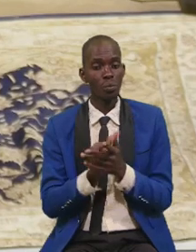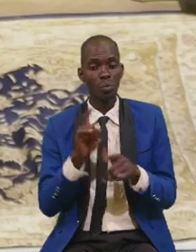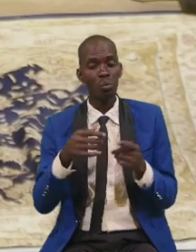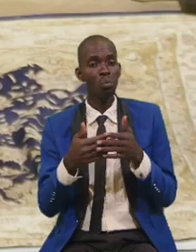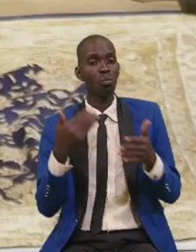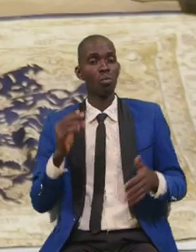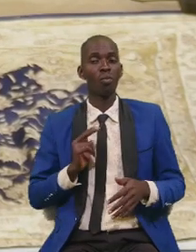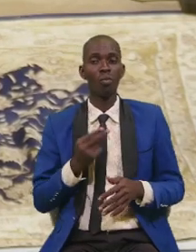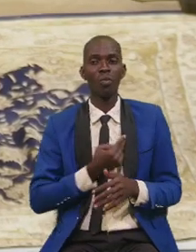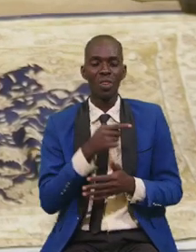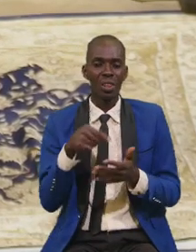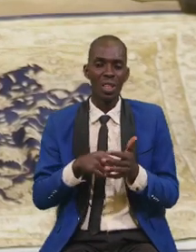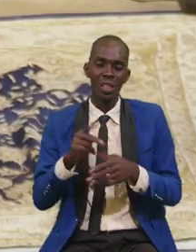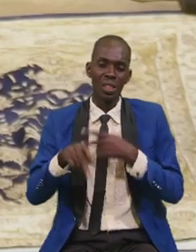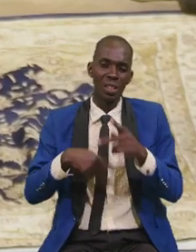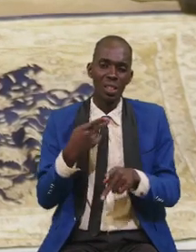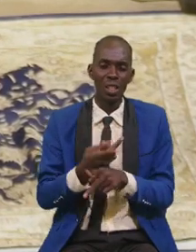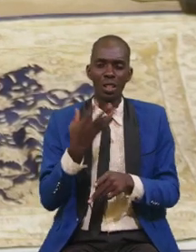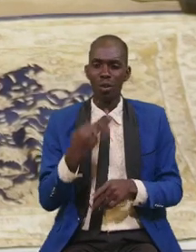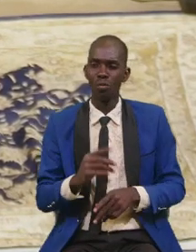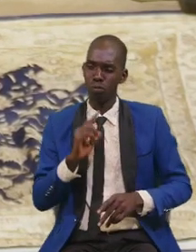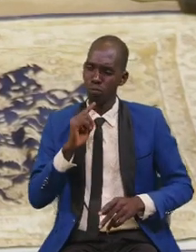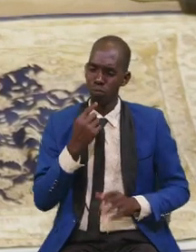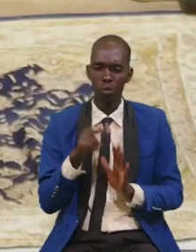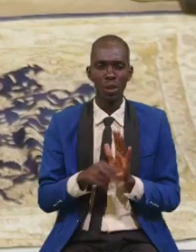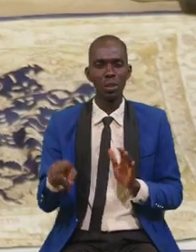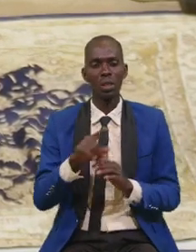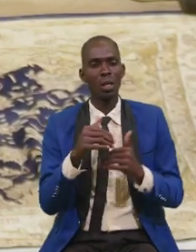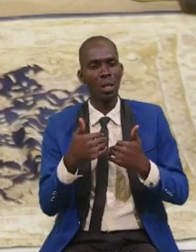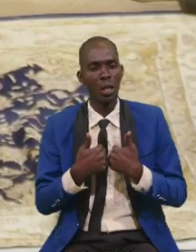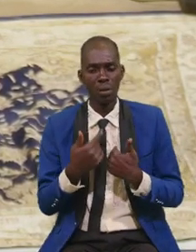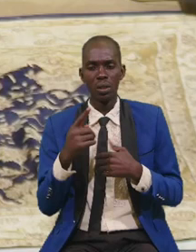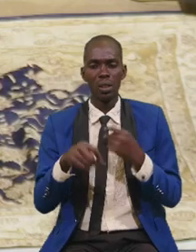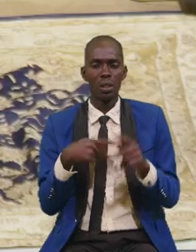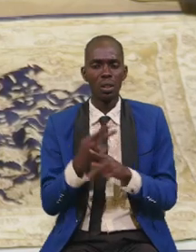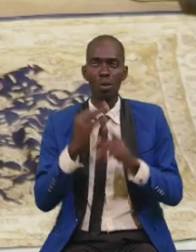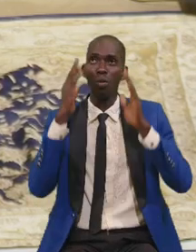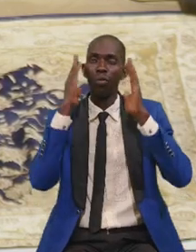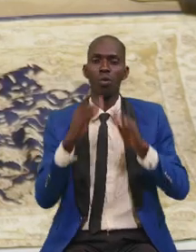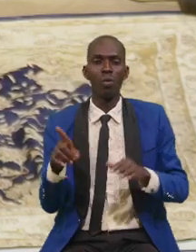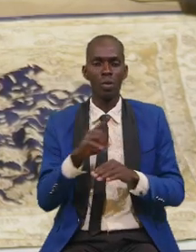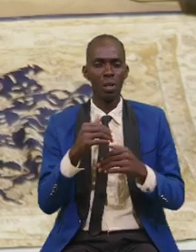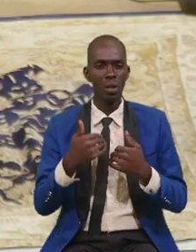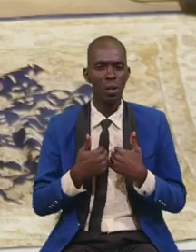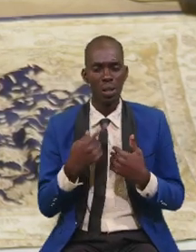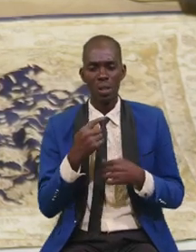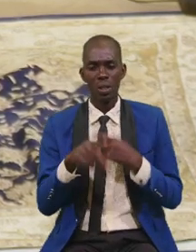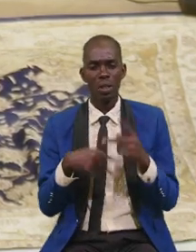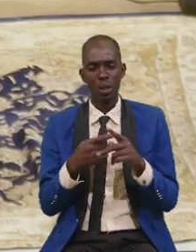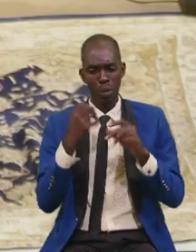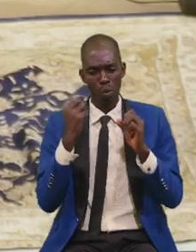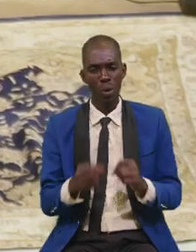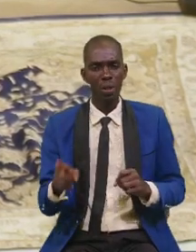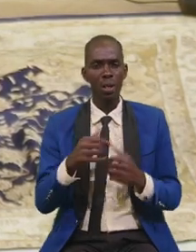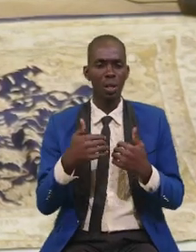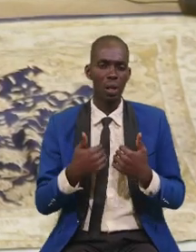had, this is the kind of focus they had, and this is the kind of power that came out through them. And we